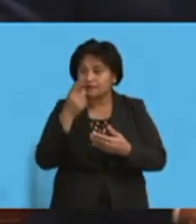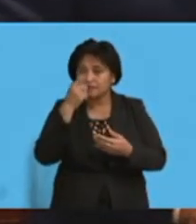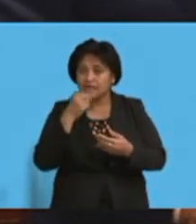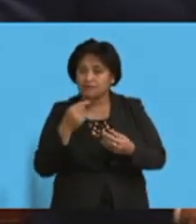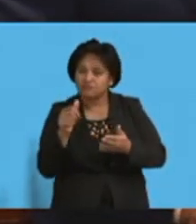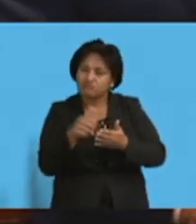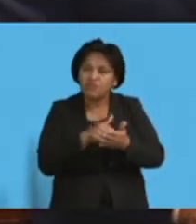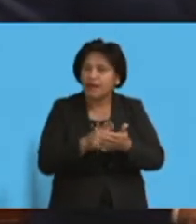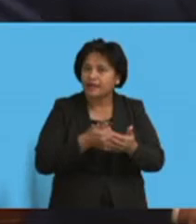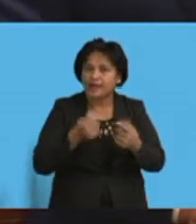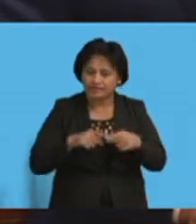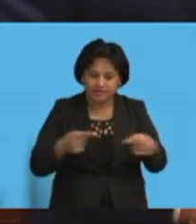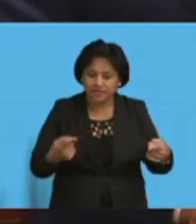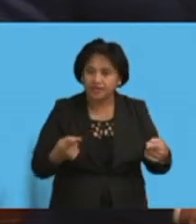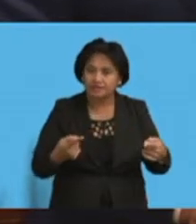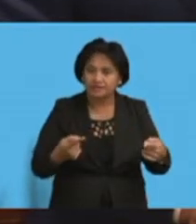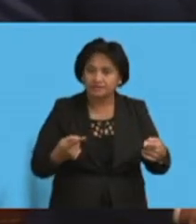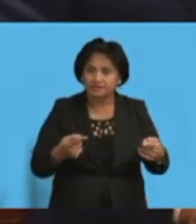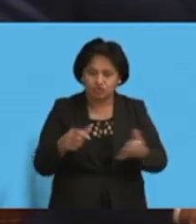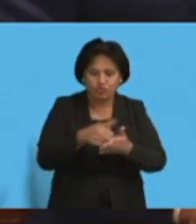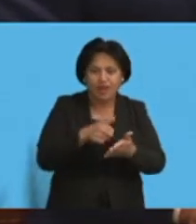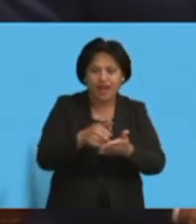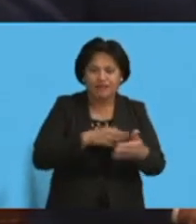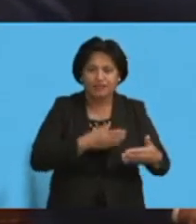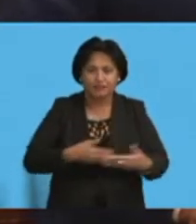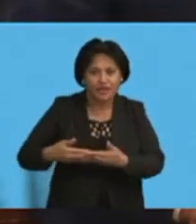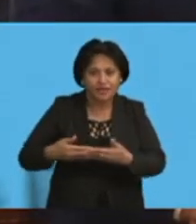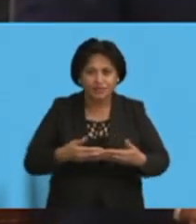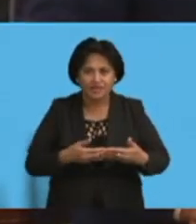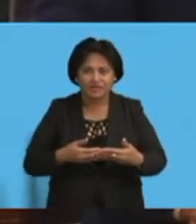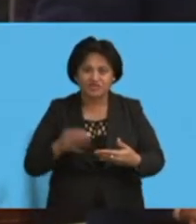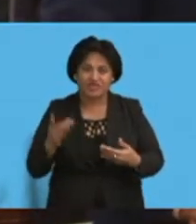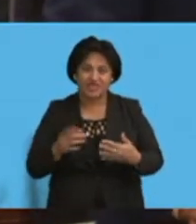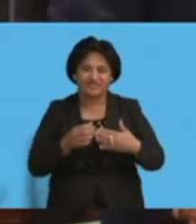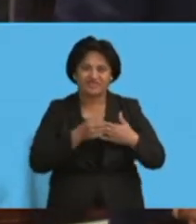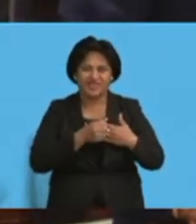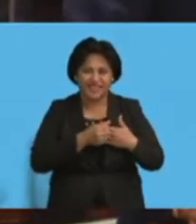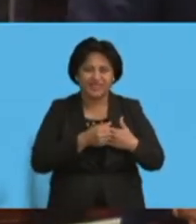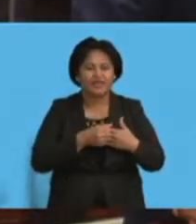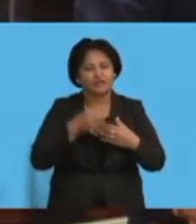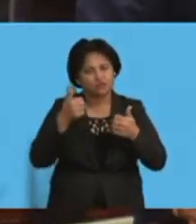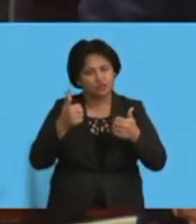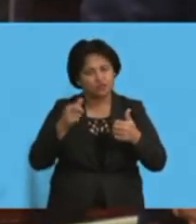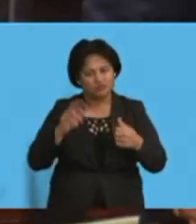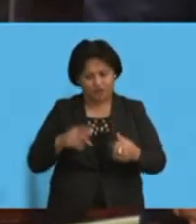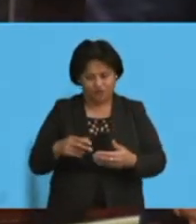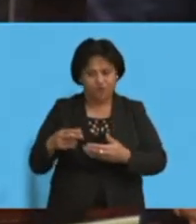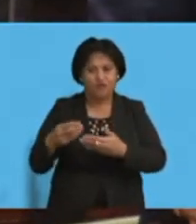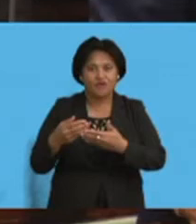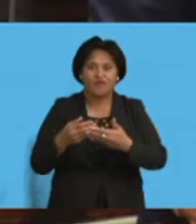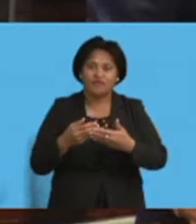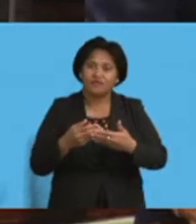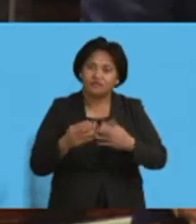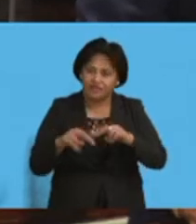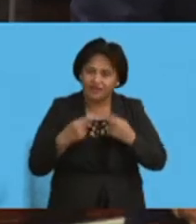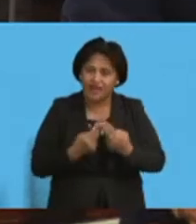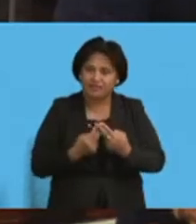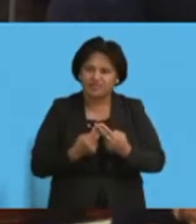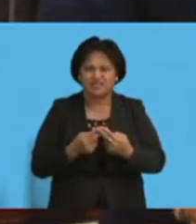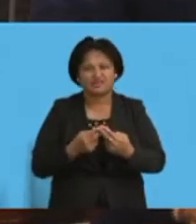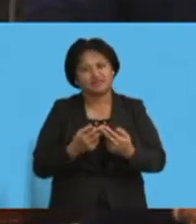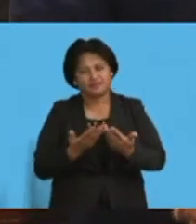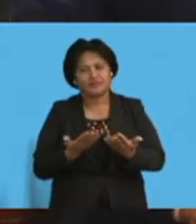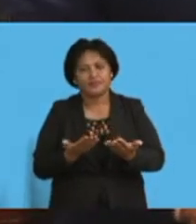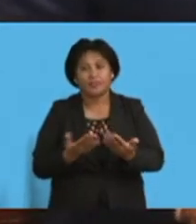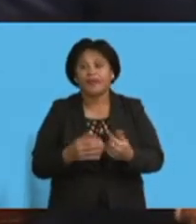required for the rearing of the child, bringing a measure of security to Fijian families in the midst of what can be a very stressful time. The